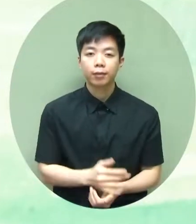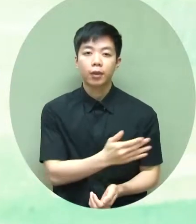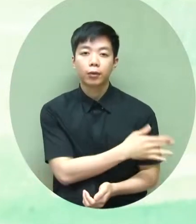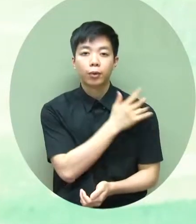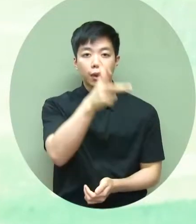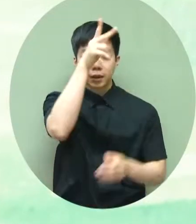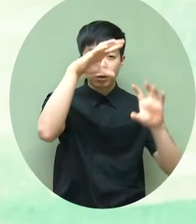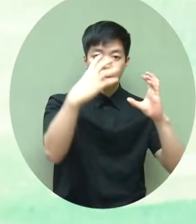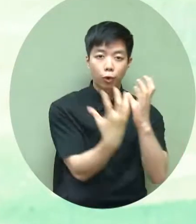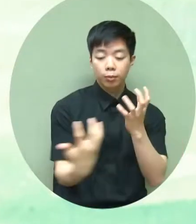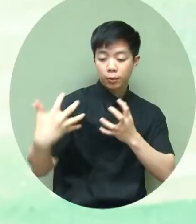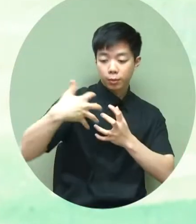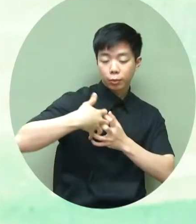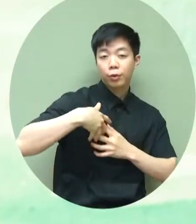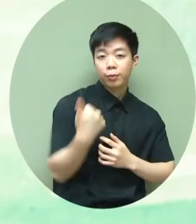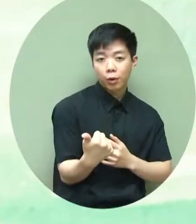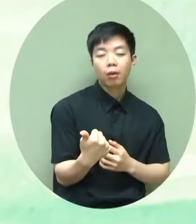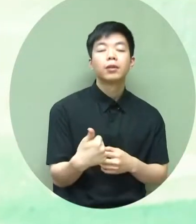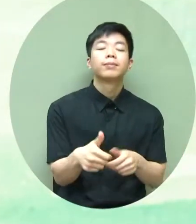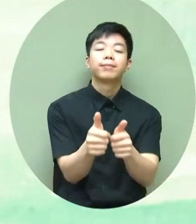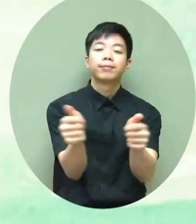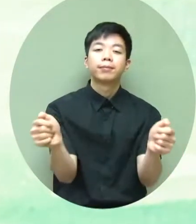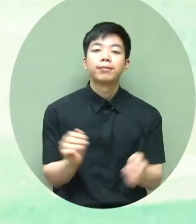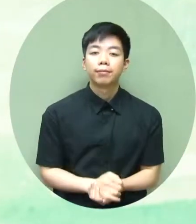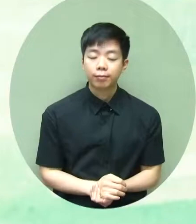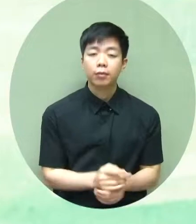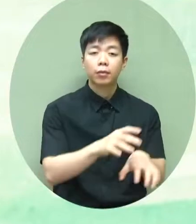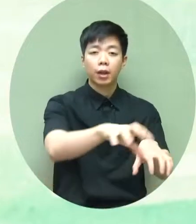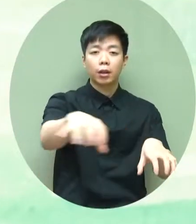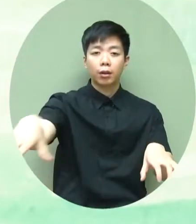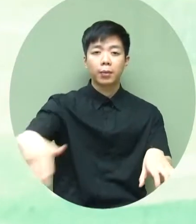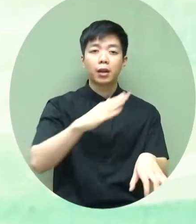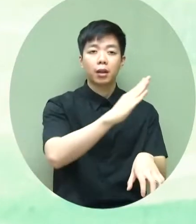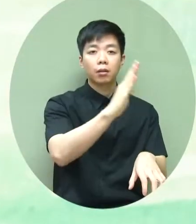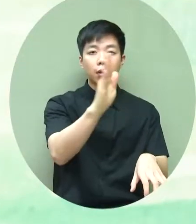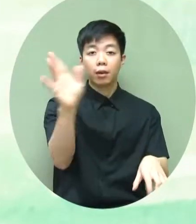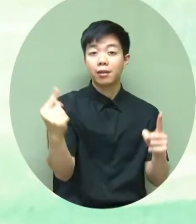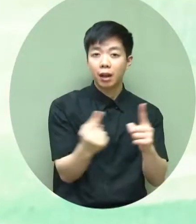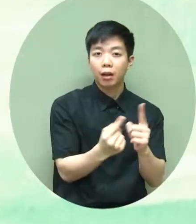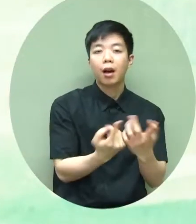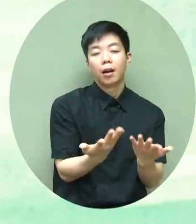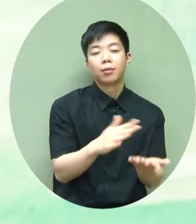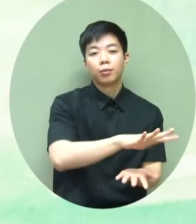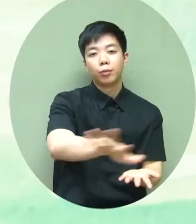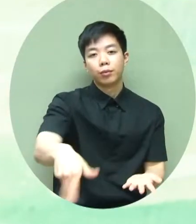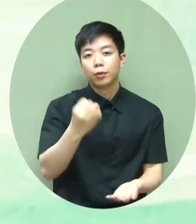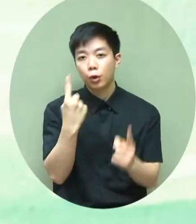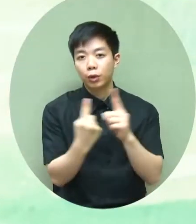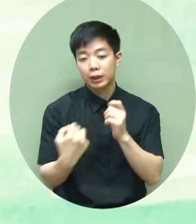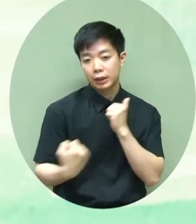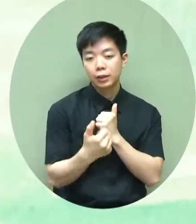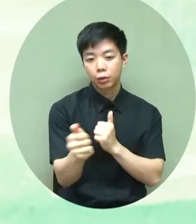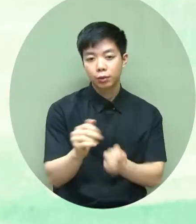contractors. Most of all, I'd like to thank government departments for their full support and also the support of